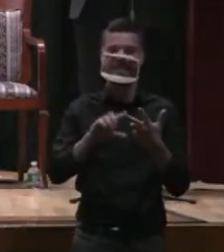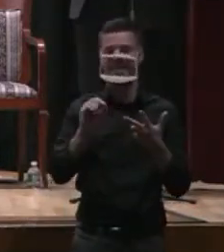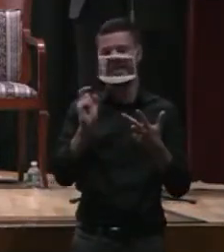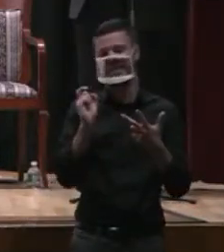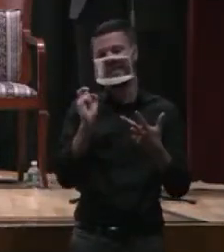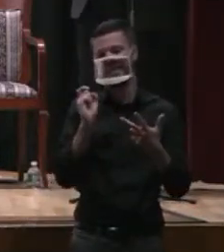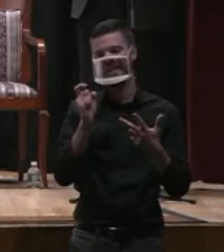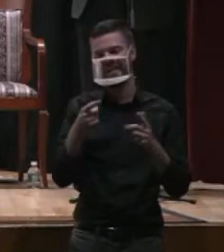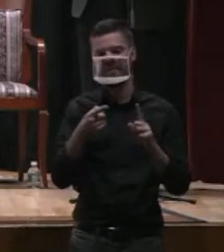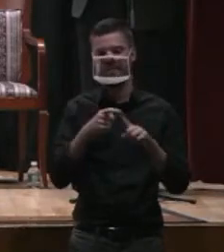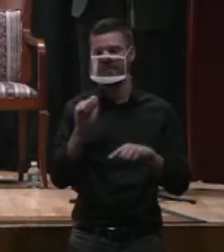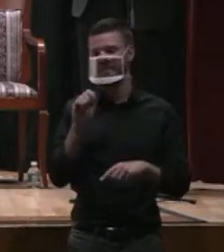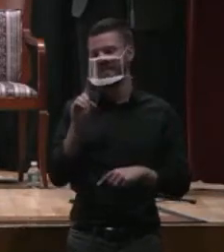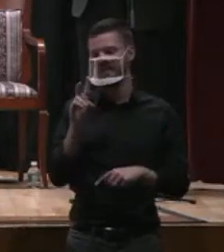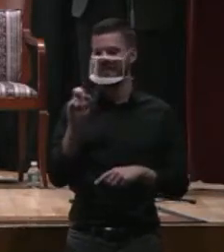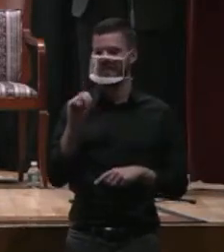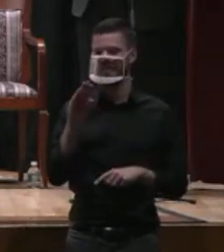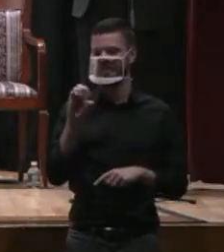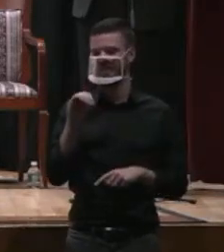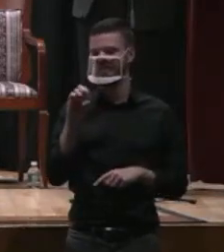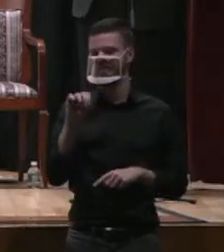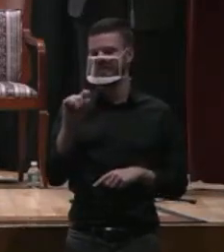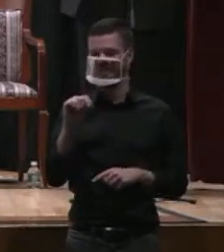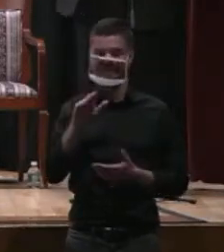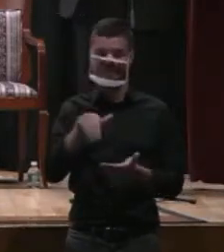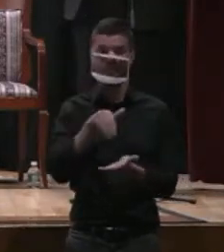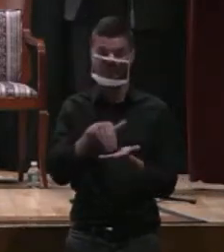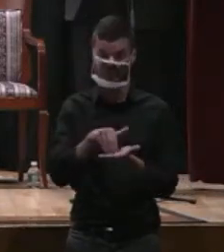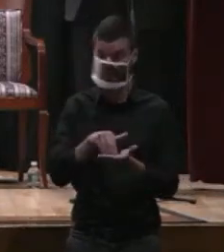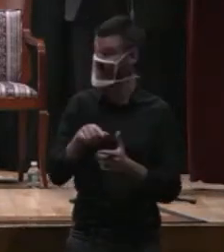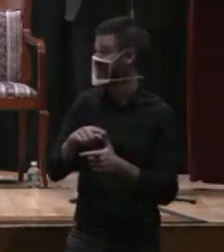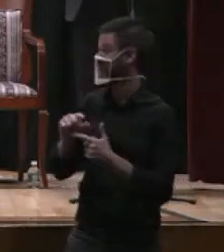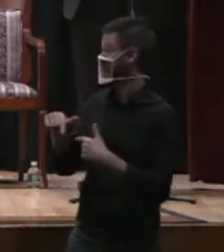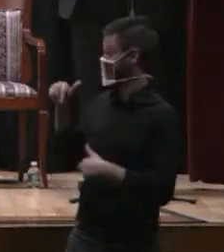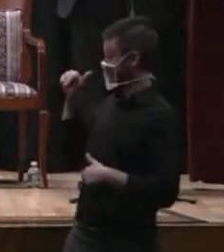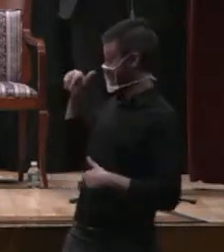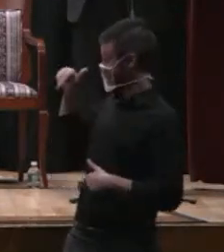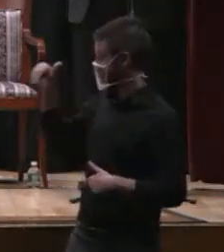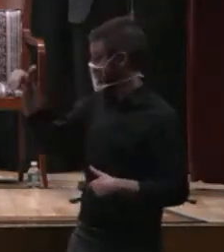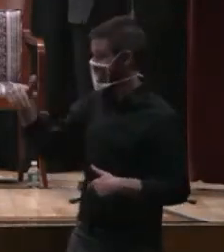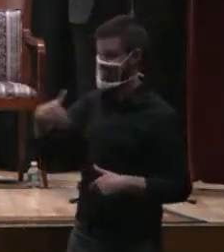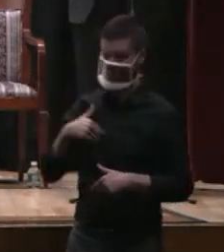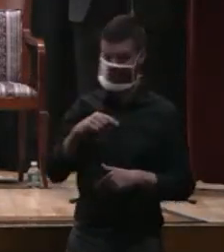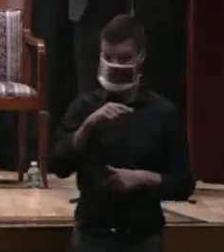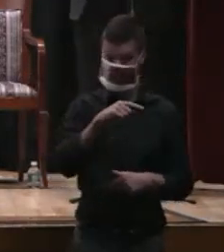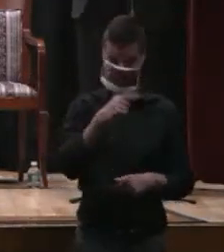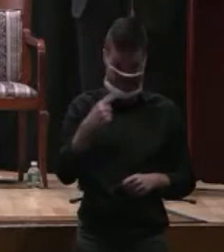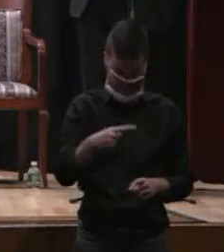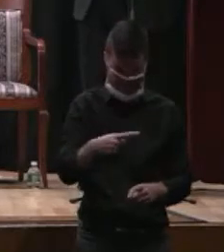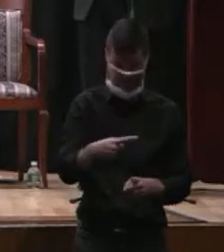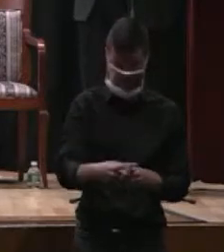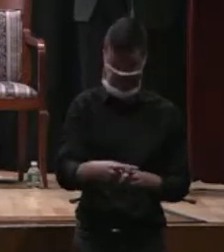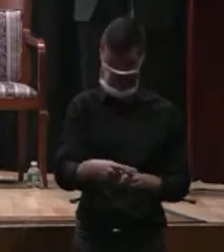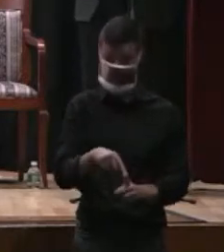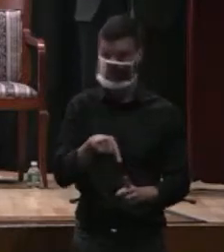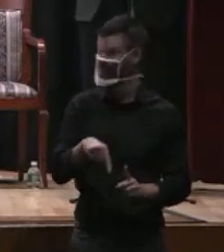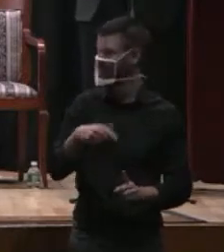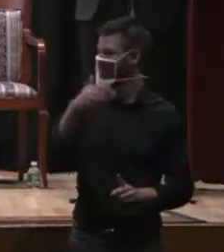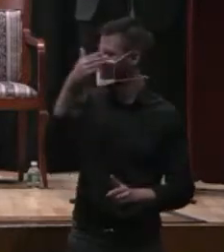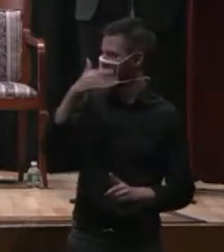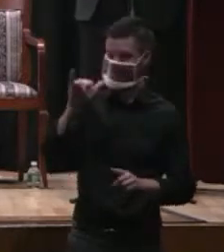the Advancement Center. And then as you go across to the other side of the stage, there's a black mark right in front of the